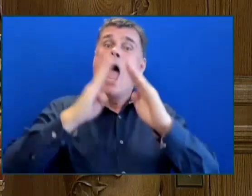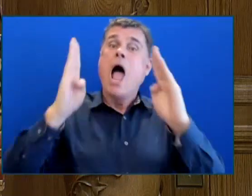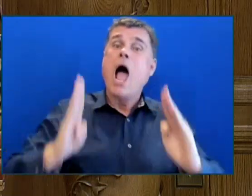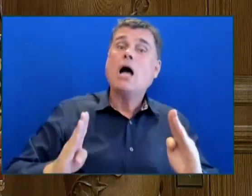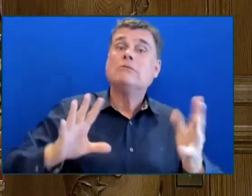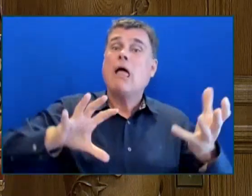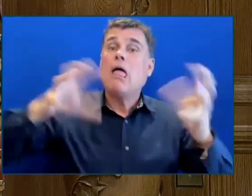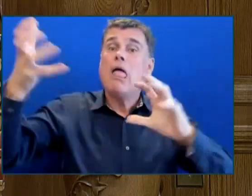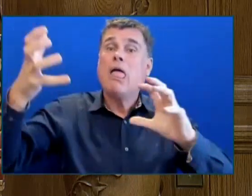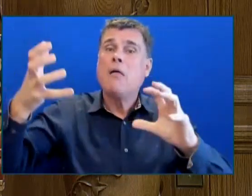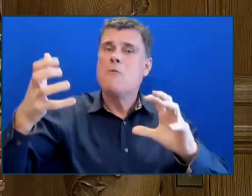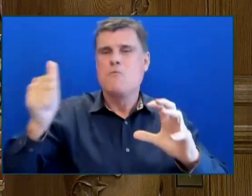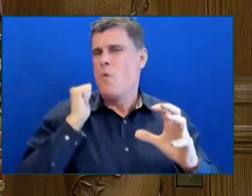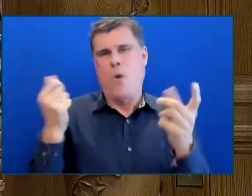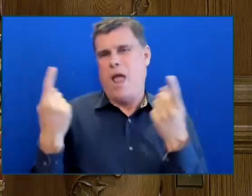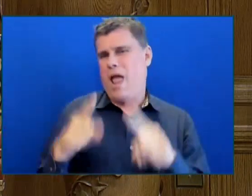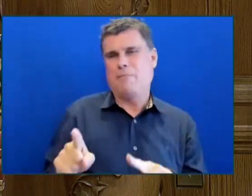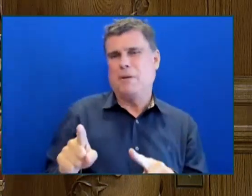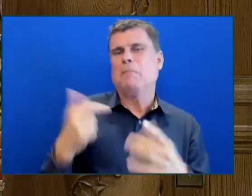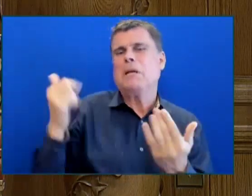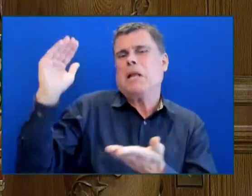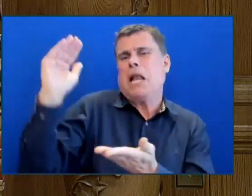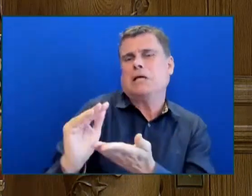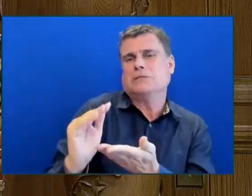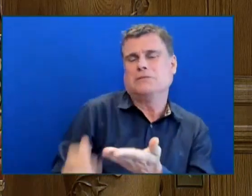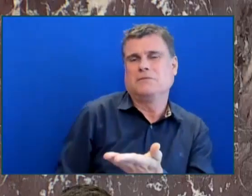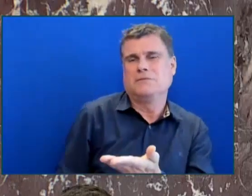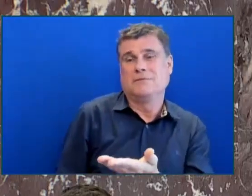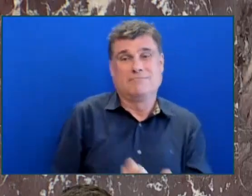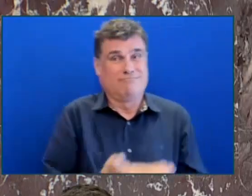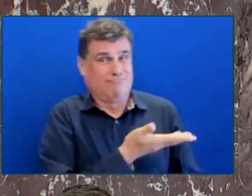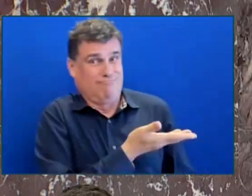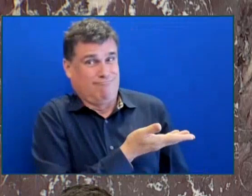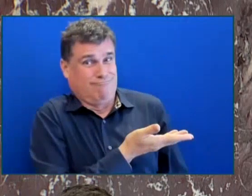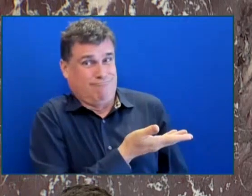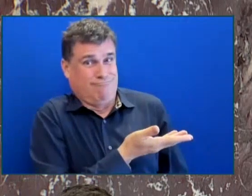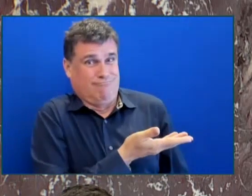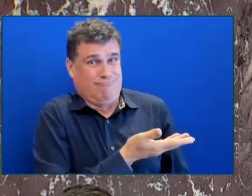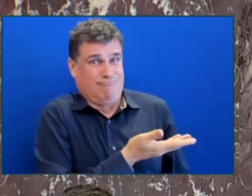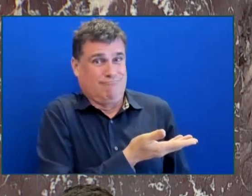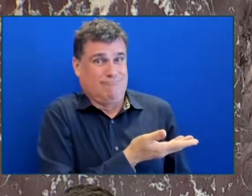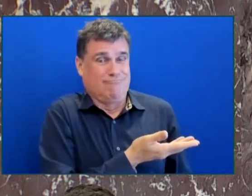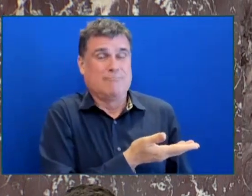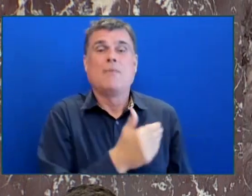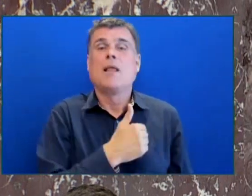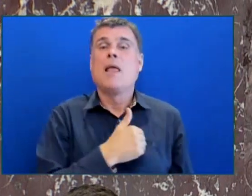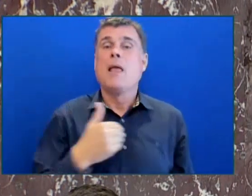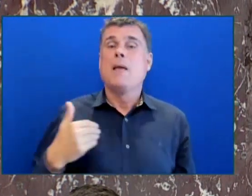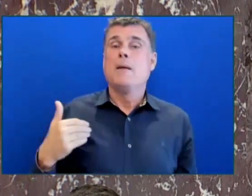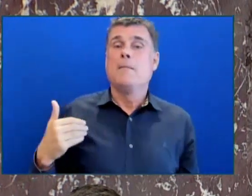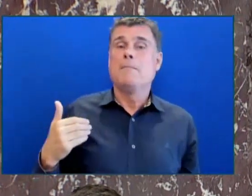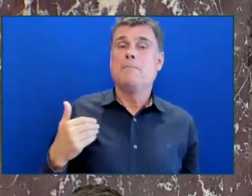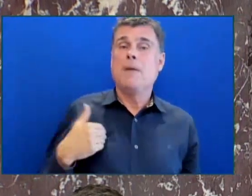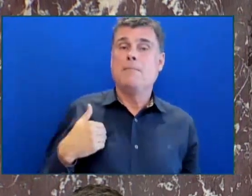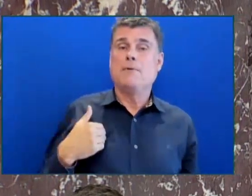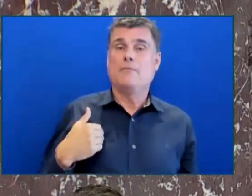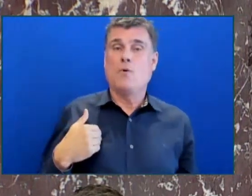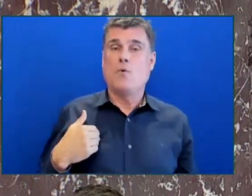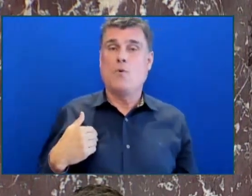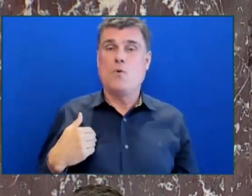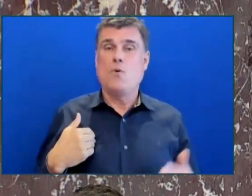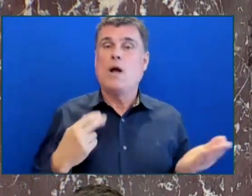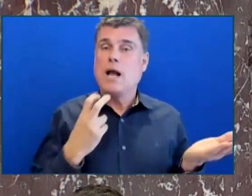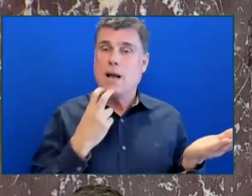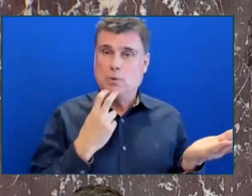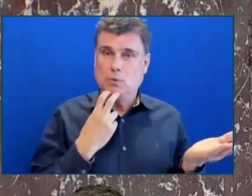mess. Member for Kamloops North Thompson. Thank you, Mr. Speaker. Well, BDO gave the report to the government and BC Housing in 2018 when they were in government.